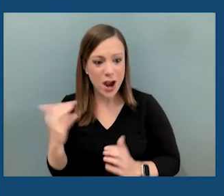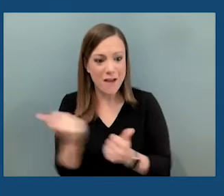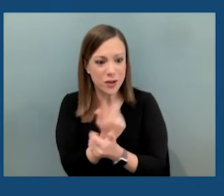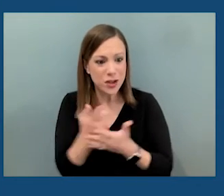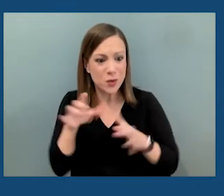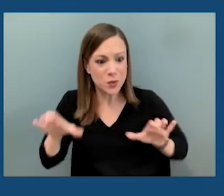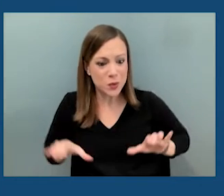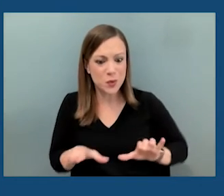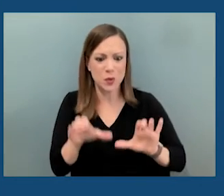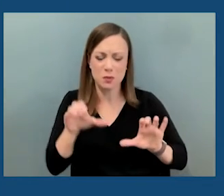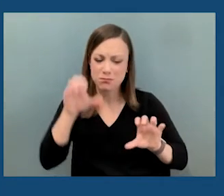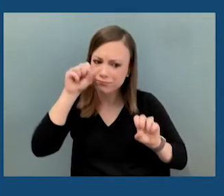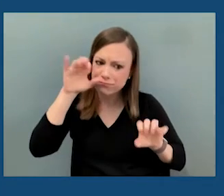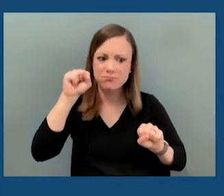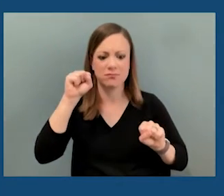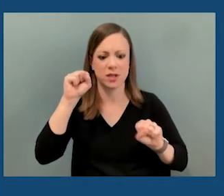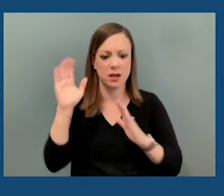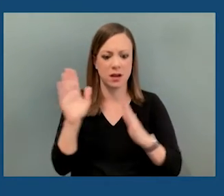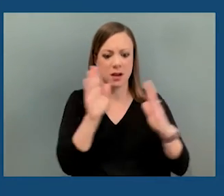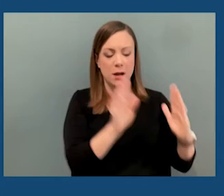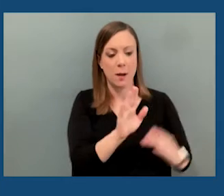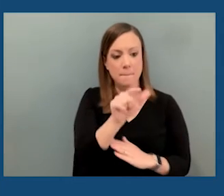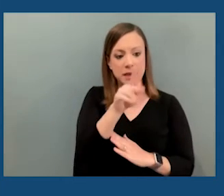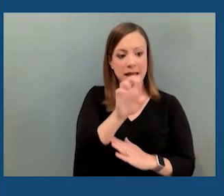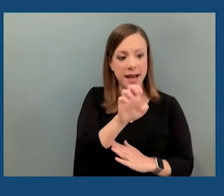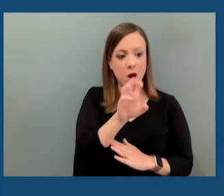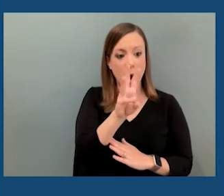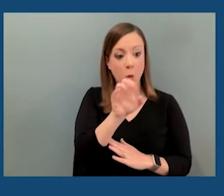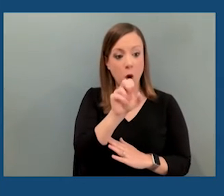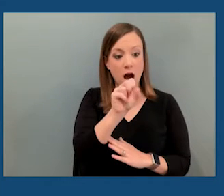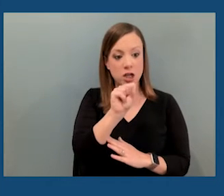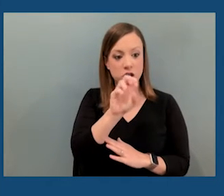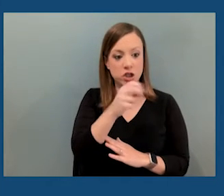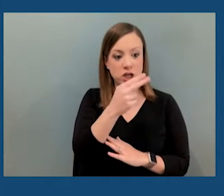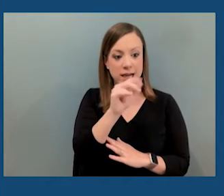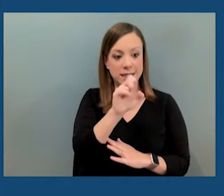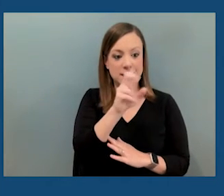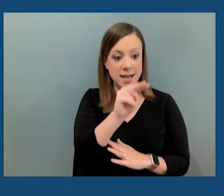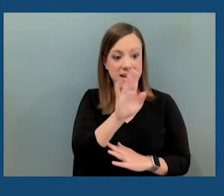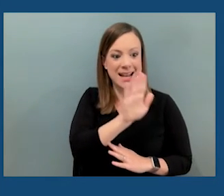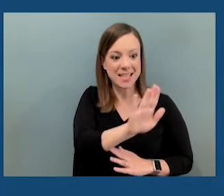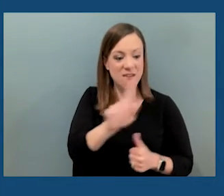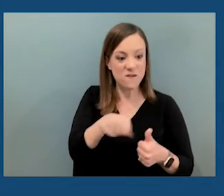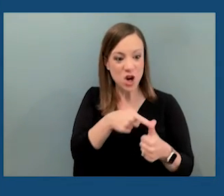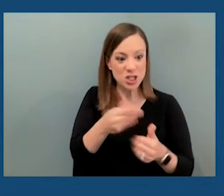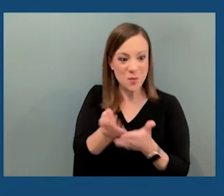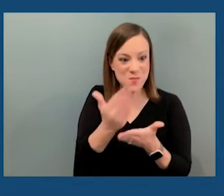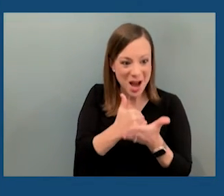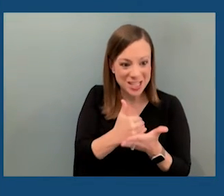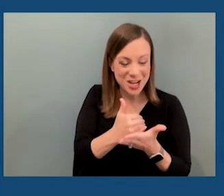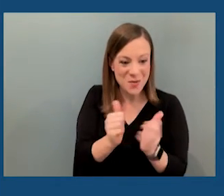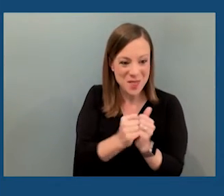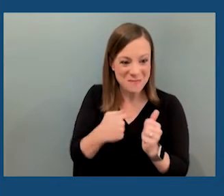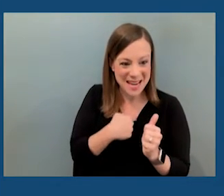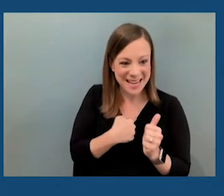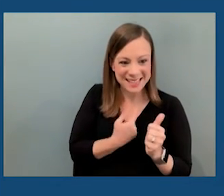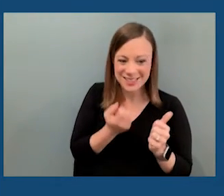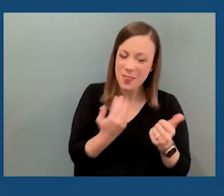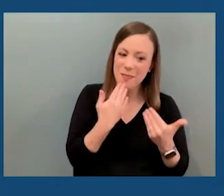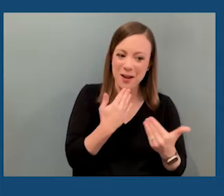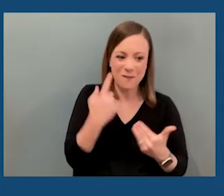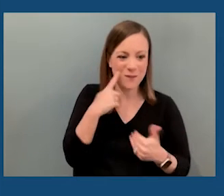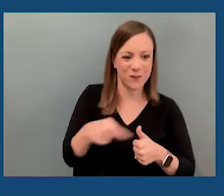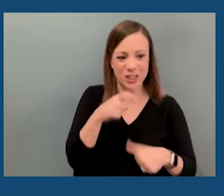Extraordinary. Blake Washington, his first budget. It was great to have it on my side. Thank you, Blake.